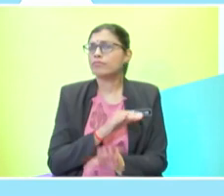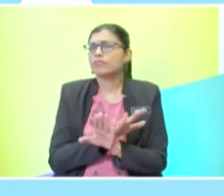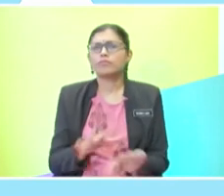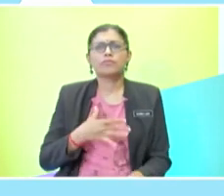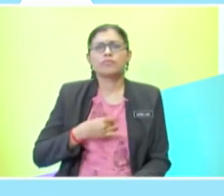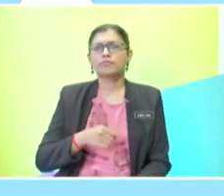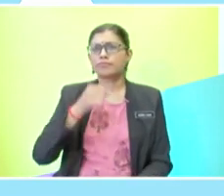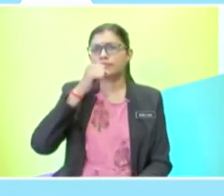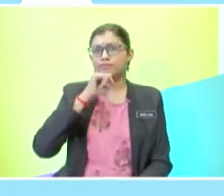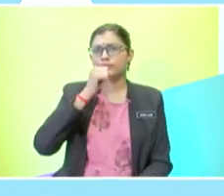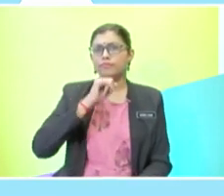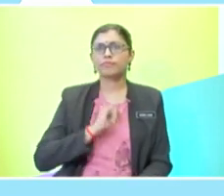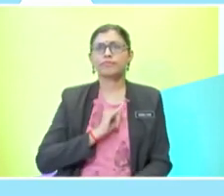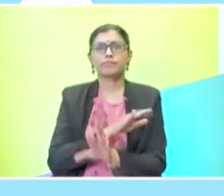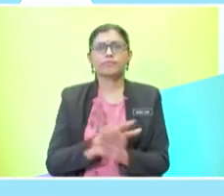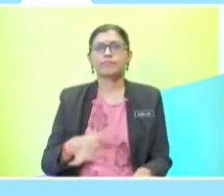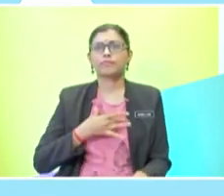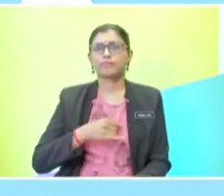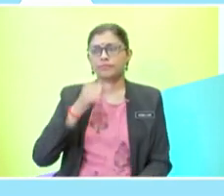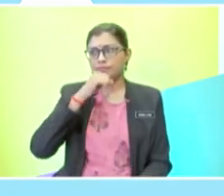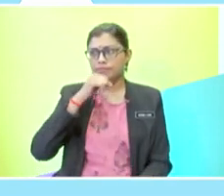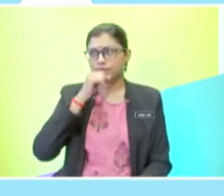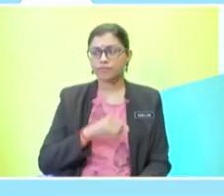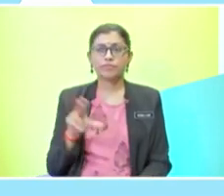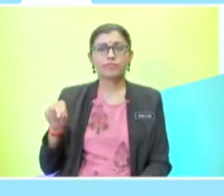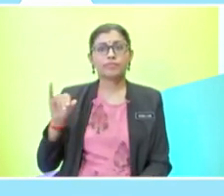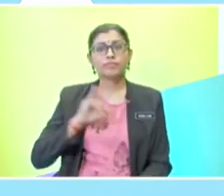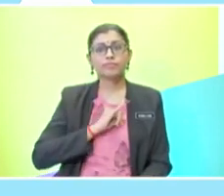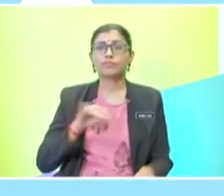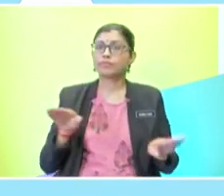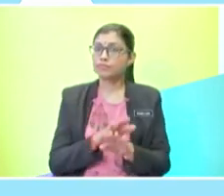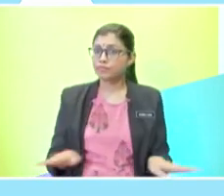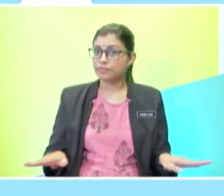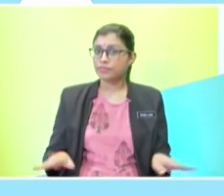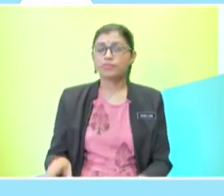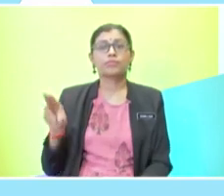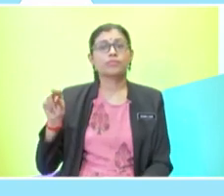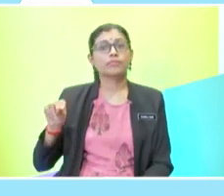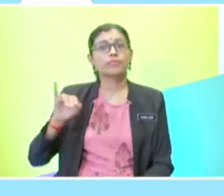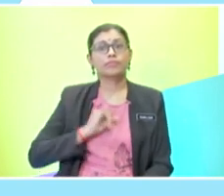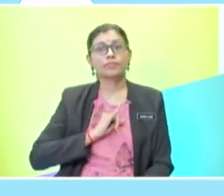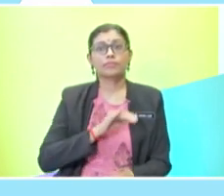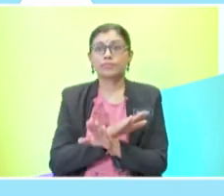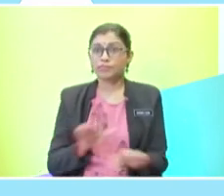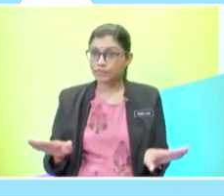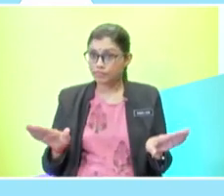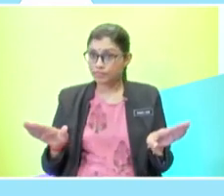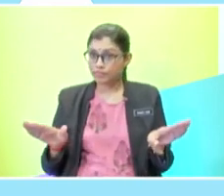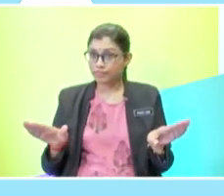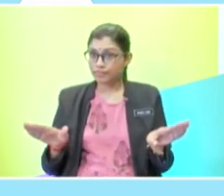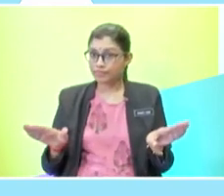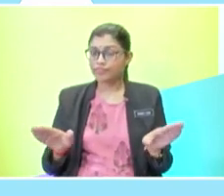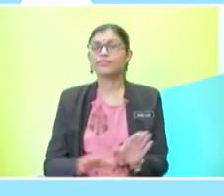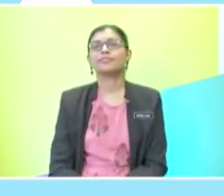I don't like ice cream. I don't like ice cream. No, I don't. No, I